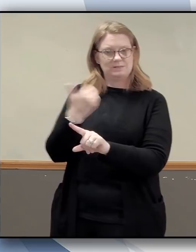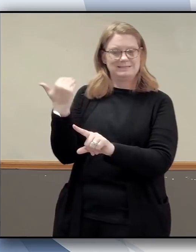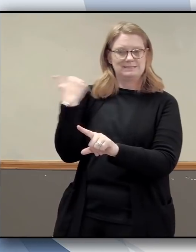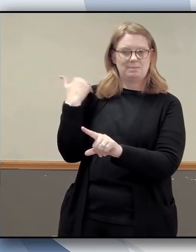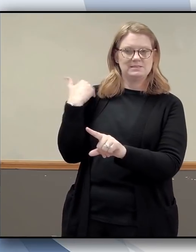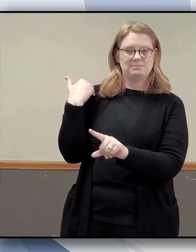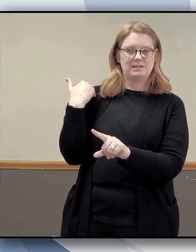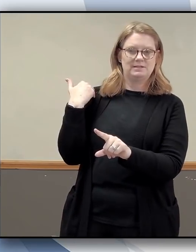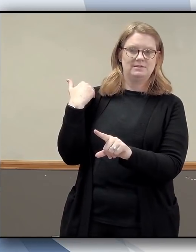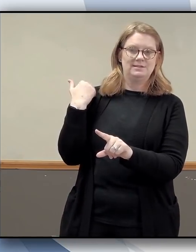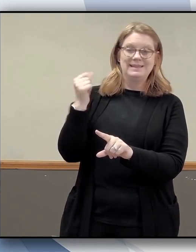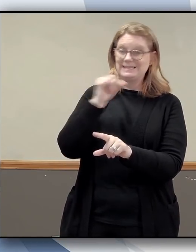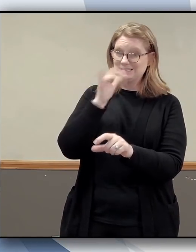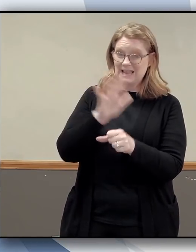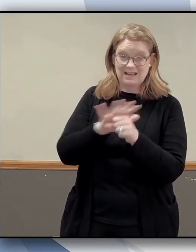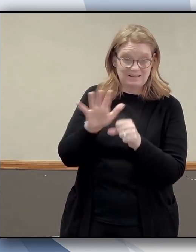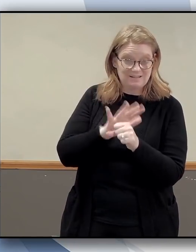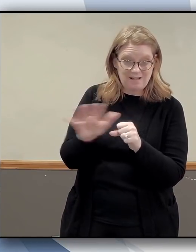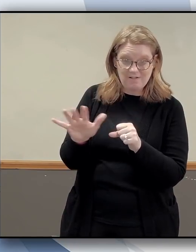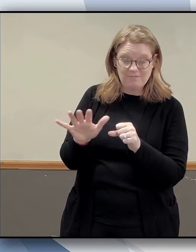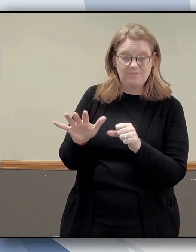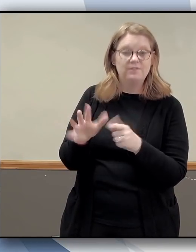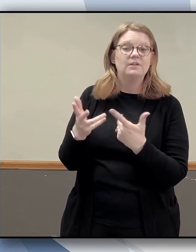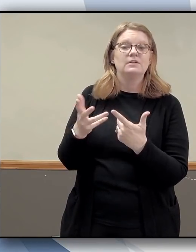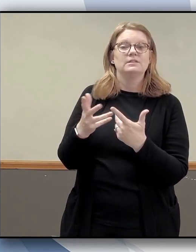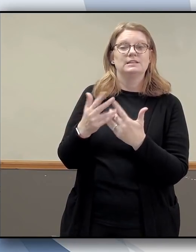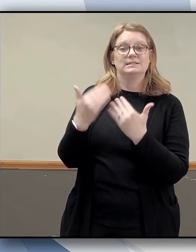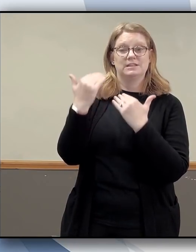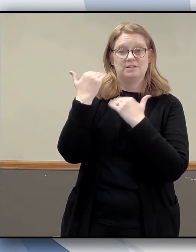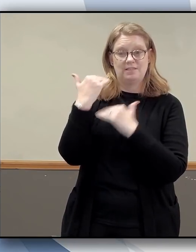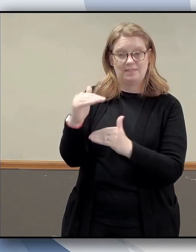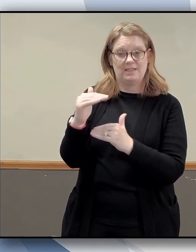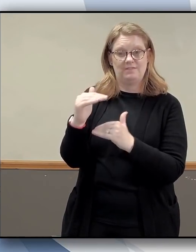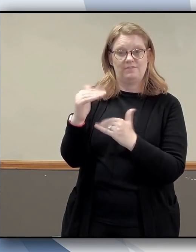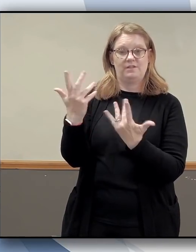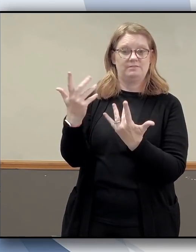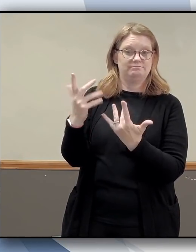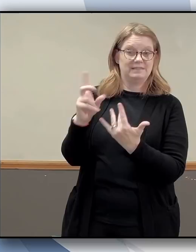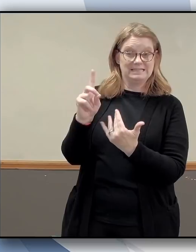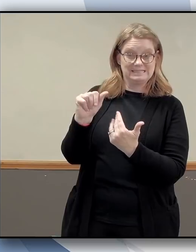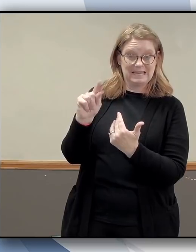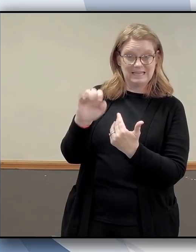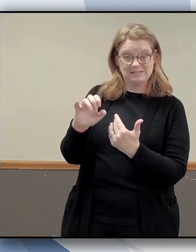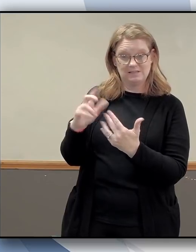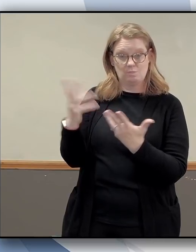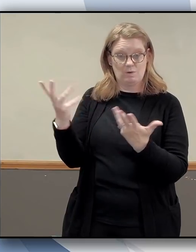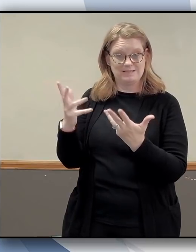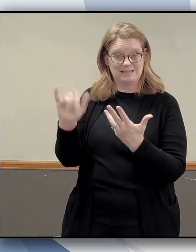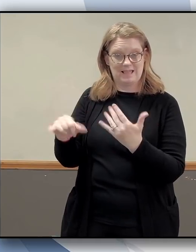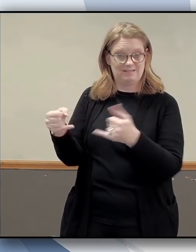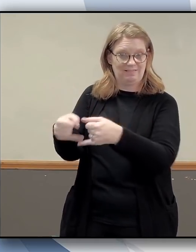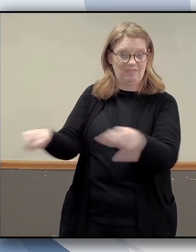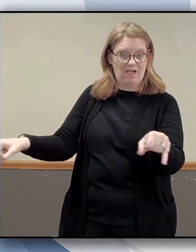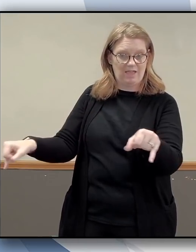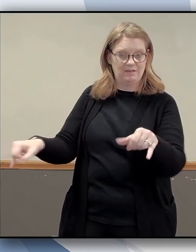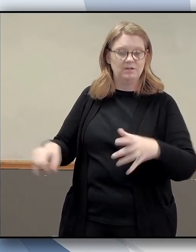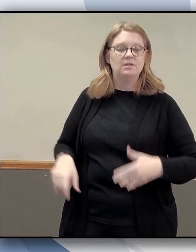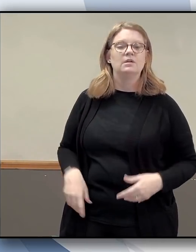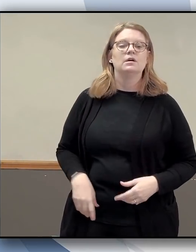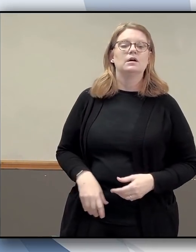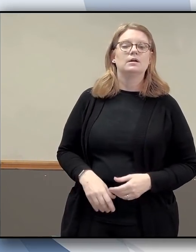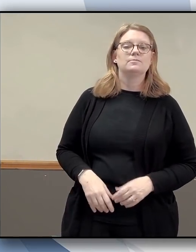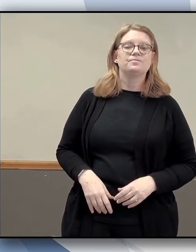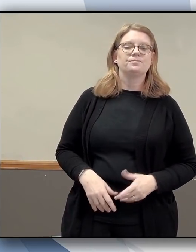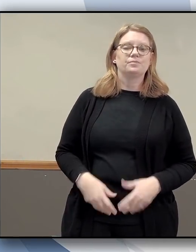responsibility is not enough anymore? Is there a threshold or date to hit? And what is that? Well, thanks, Renee, for the question.